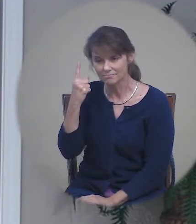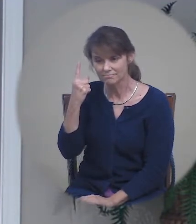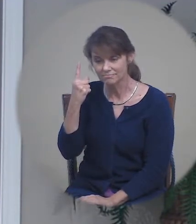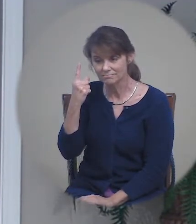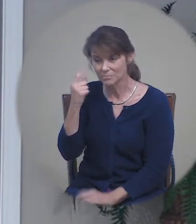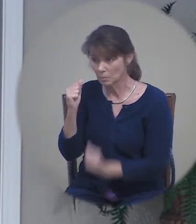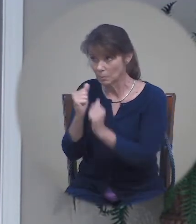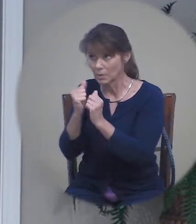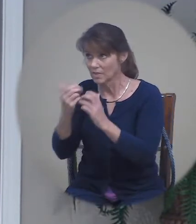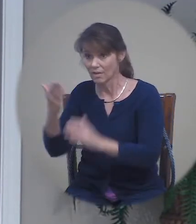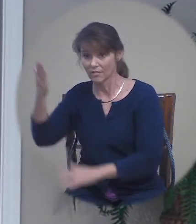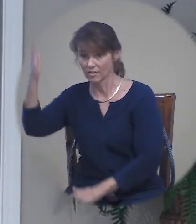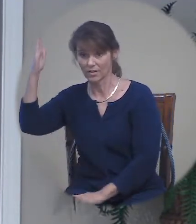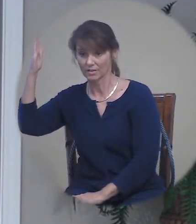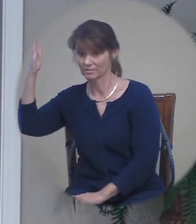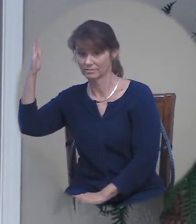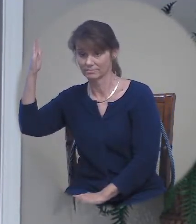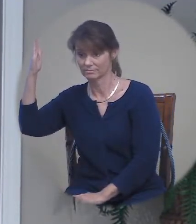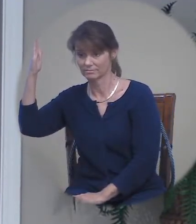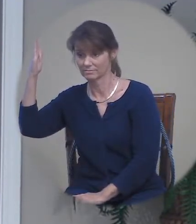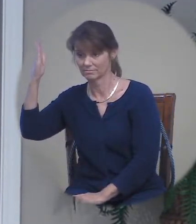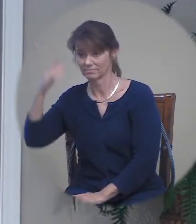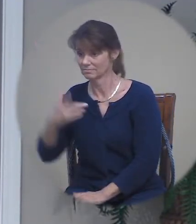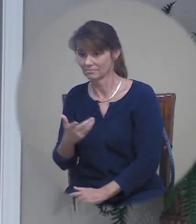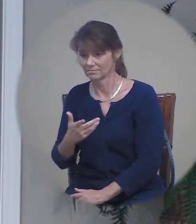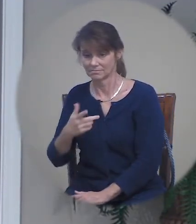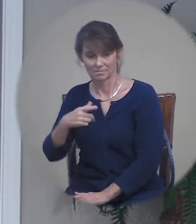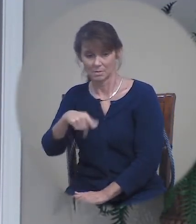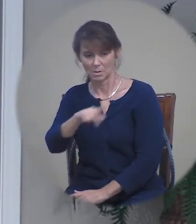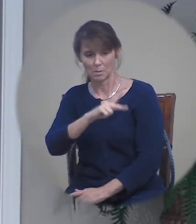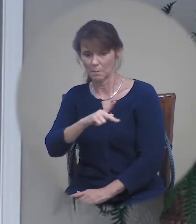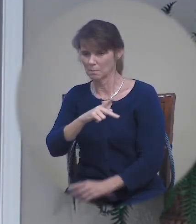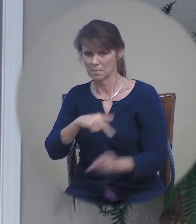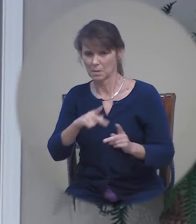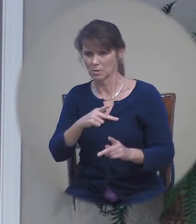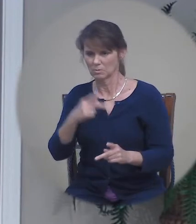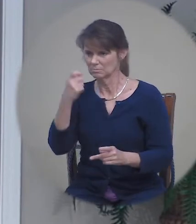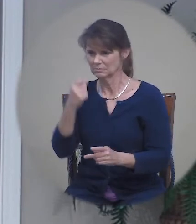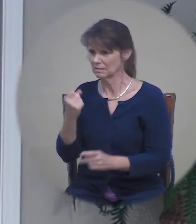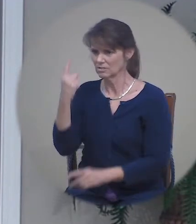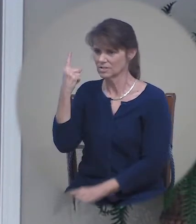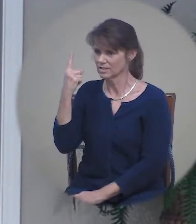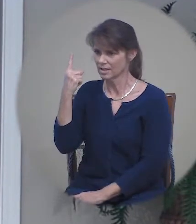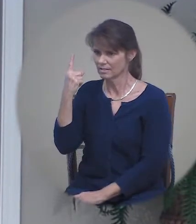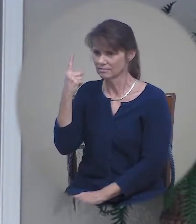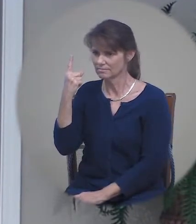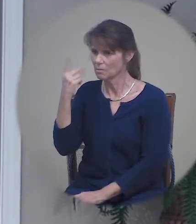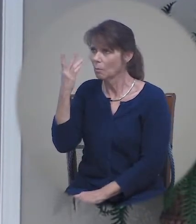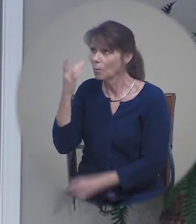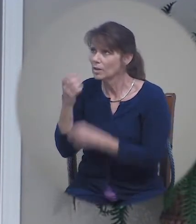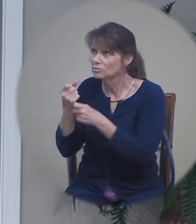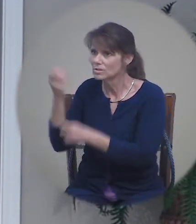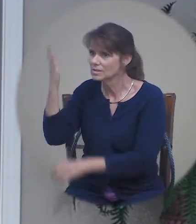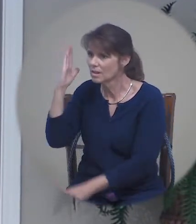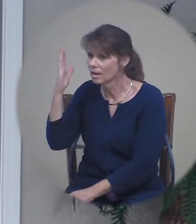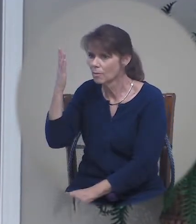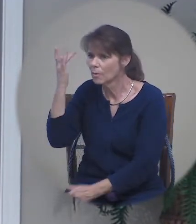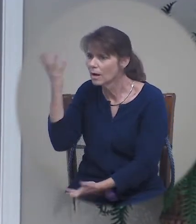God, those things are largely a mystery. And I think that's a very